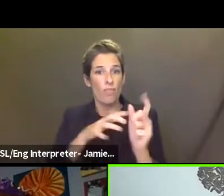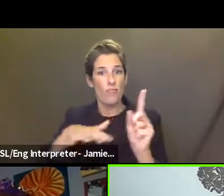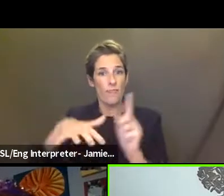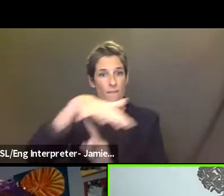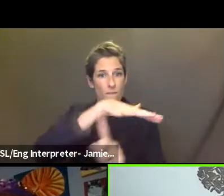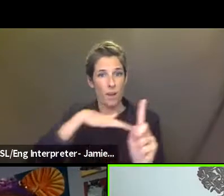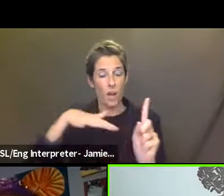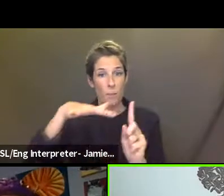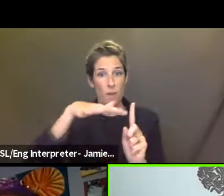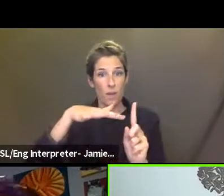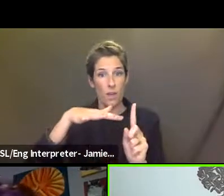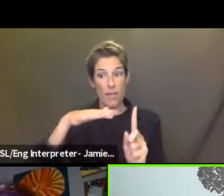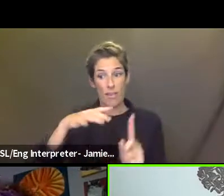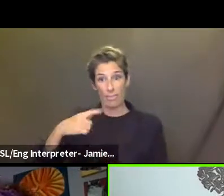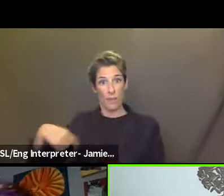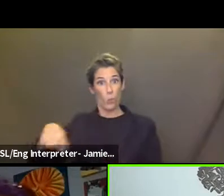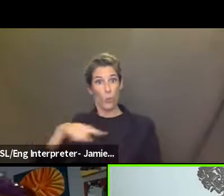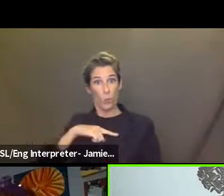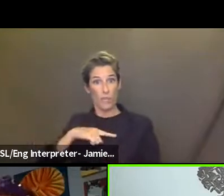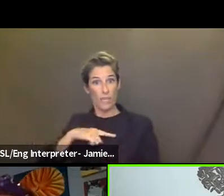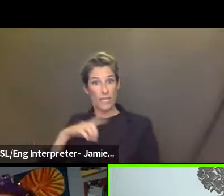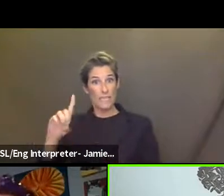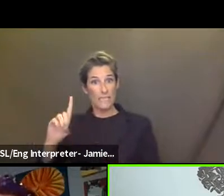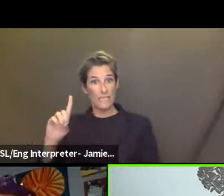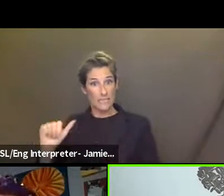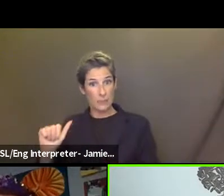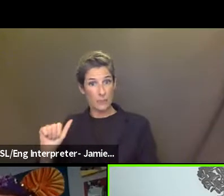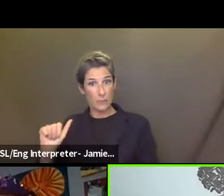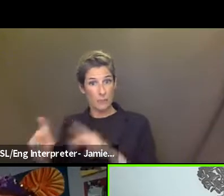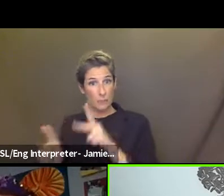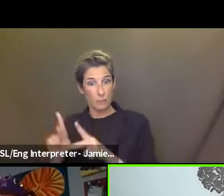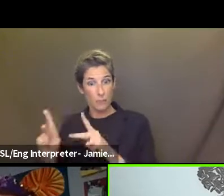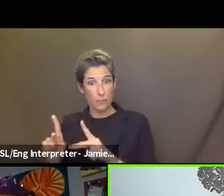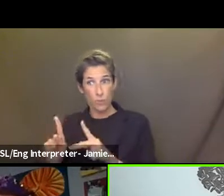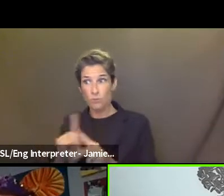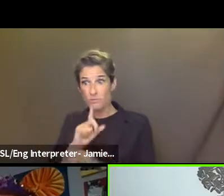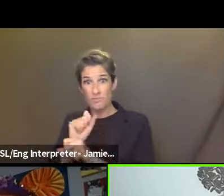of us who have flourished to flourish.